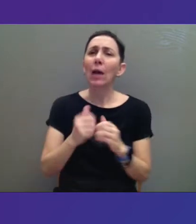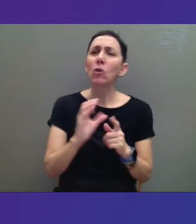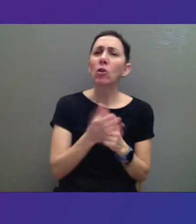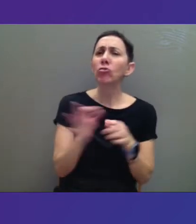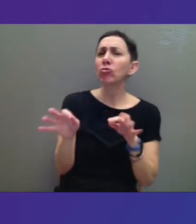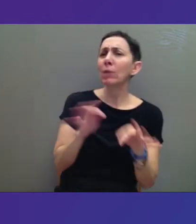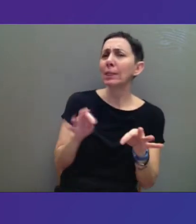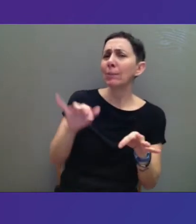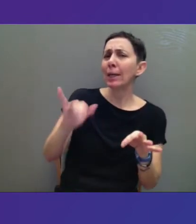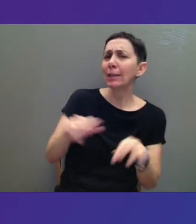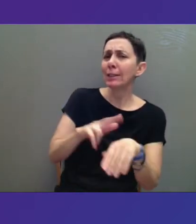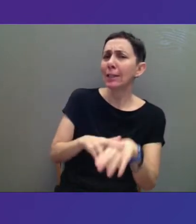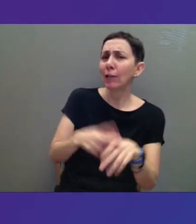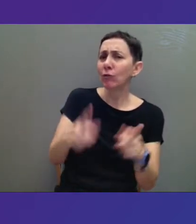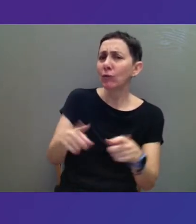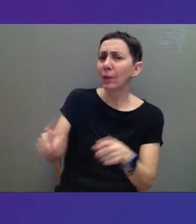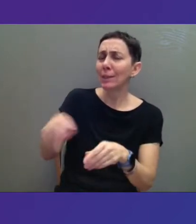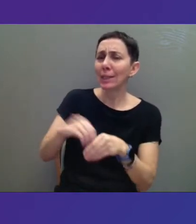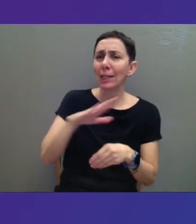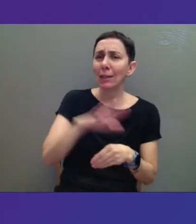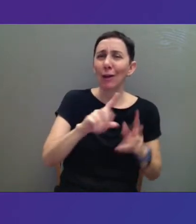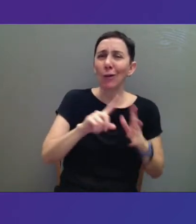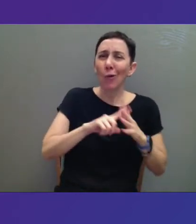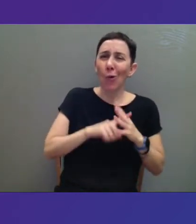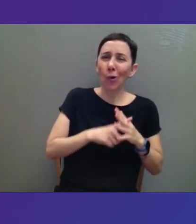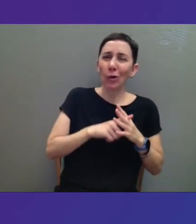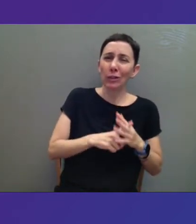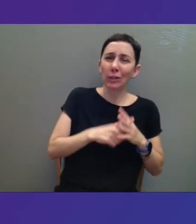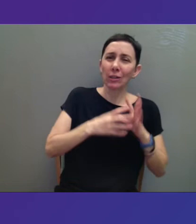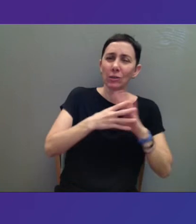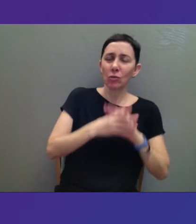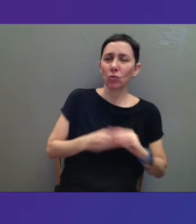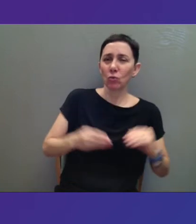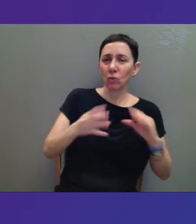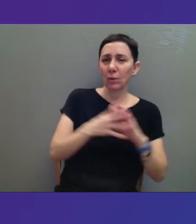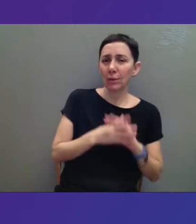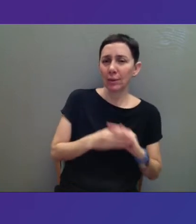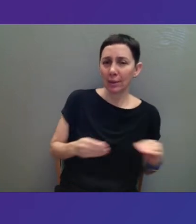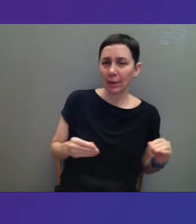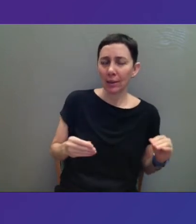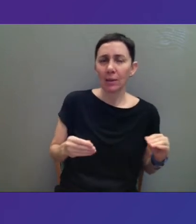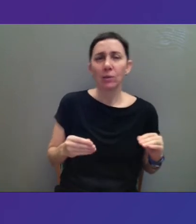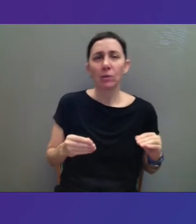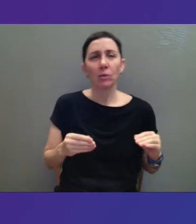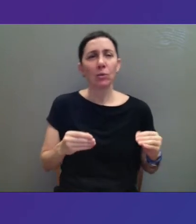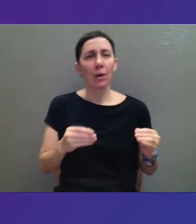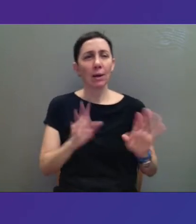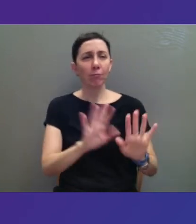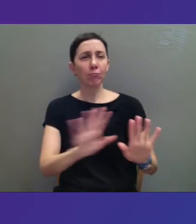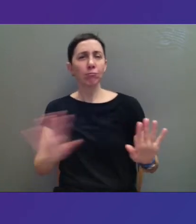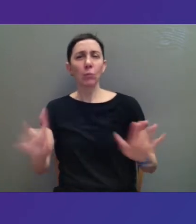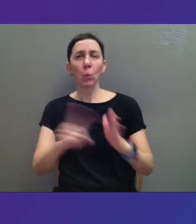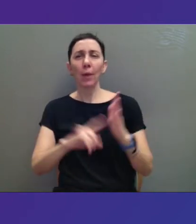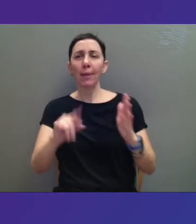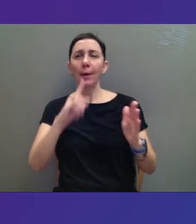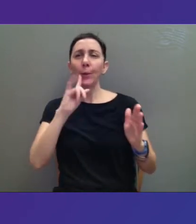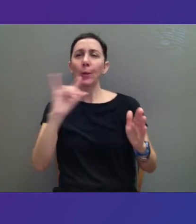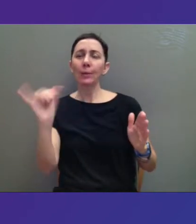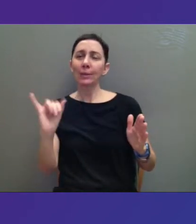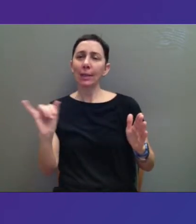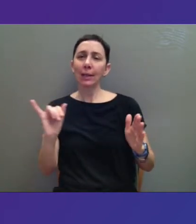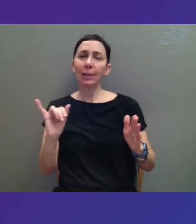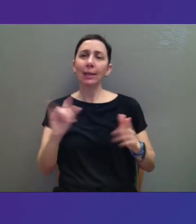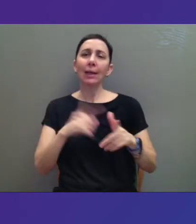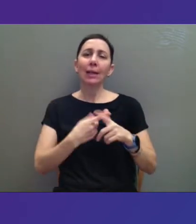stories. So it's very much in the initial stages, but again, it's all about sort of mapping out what that looks like and then creating a